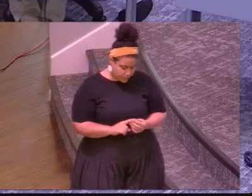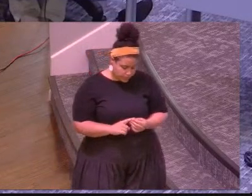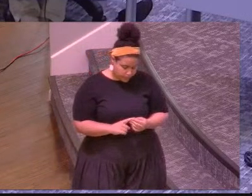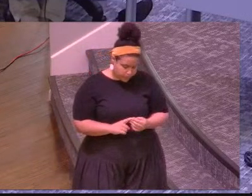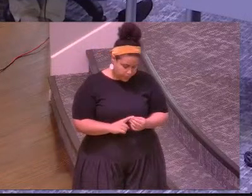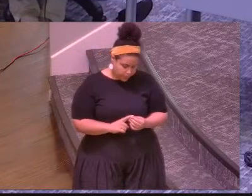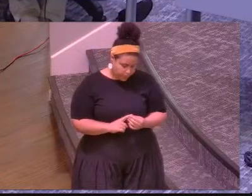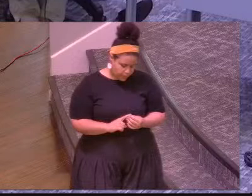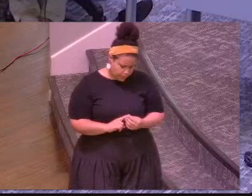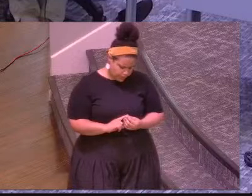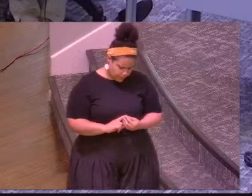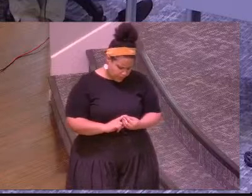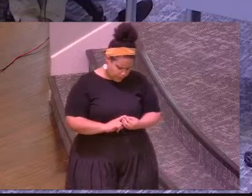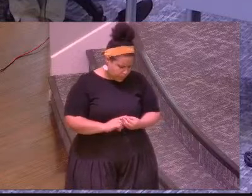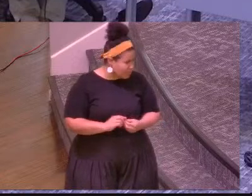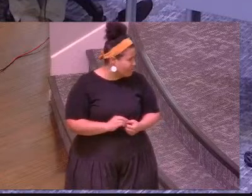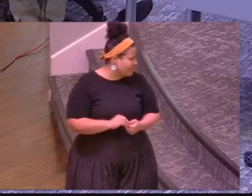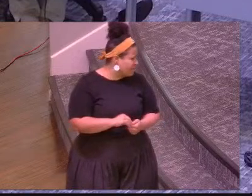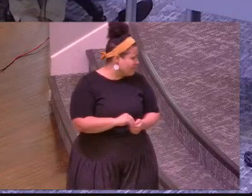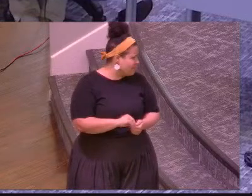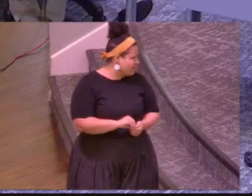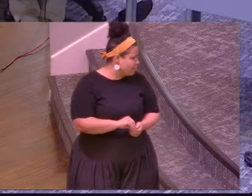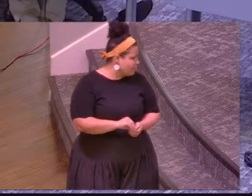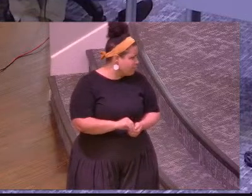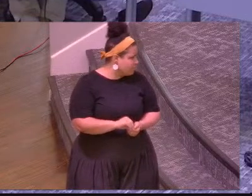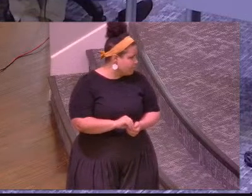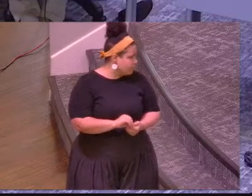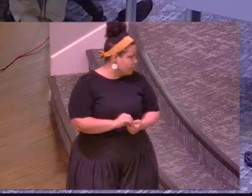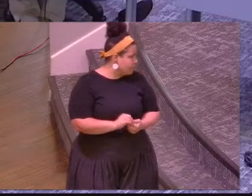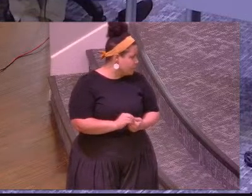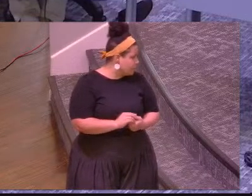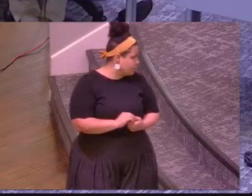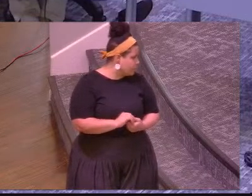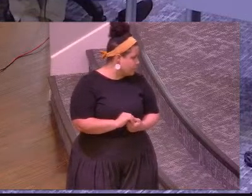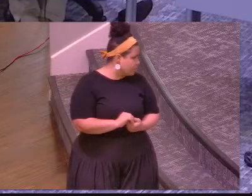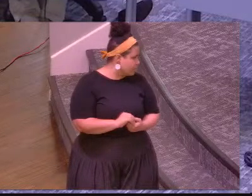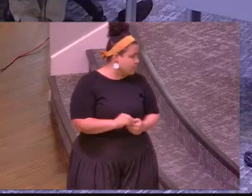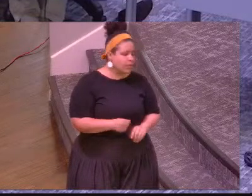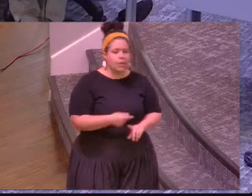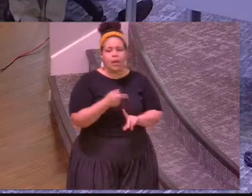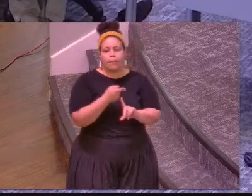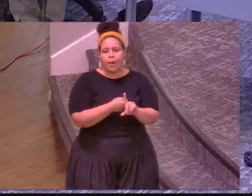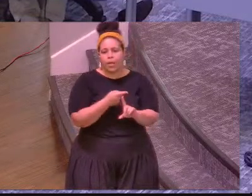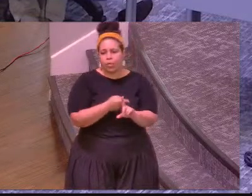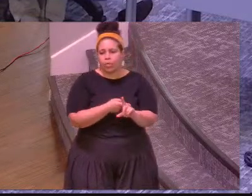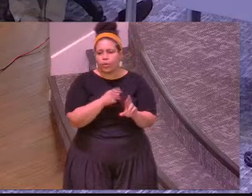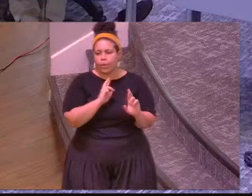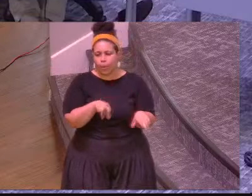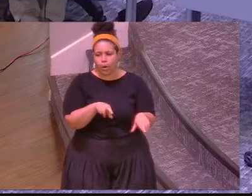What was the third thing? The monthly report.